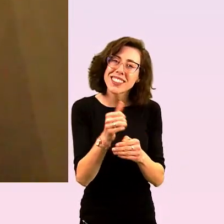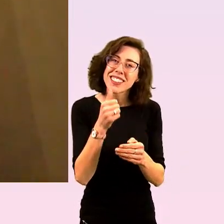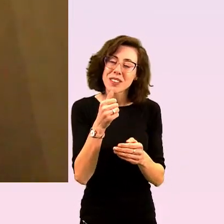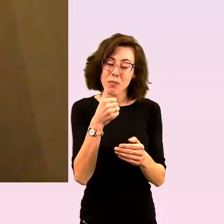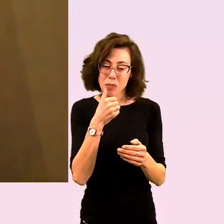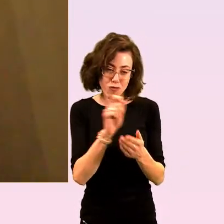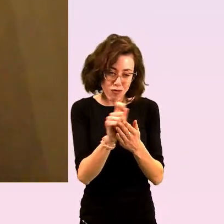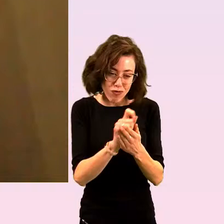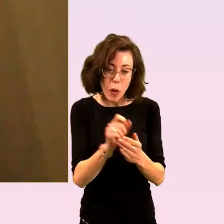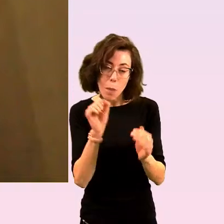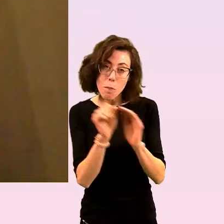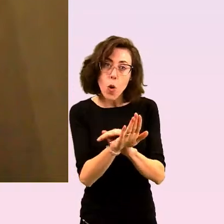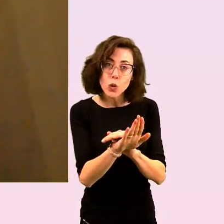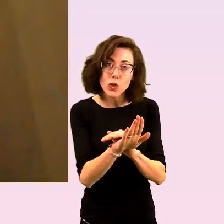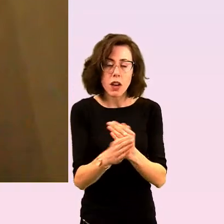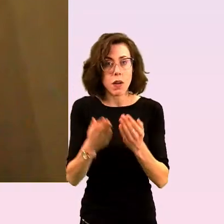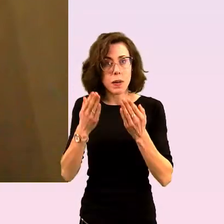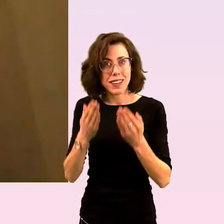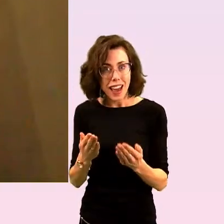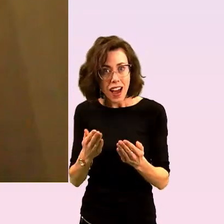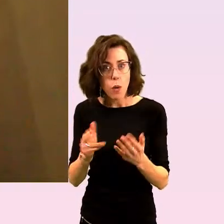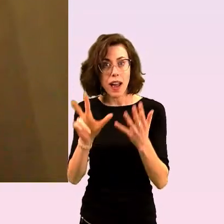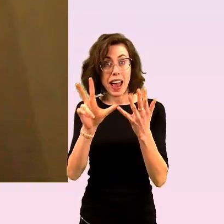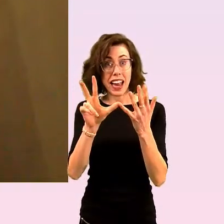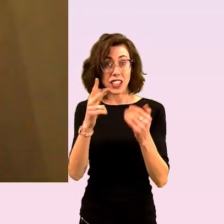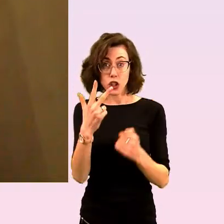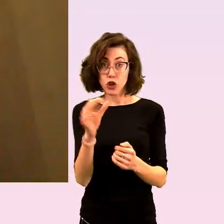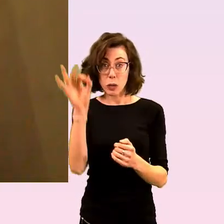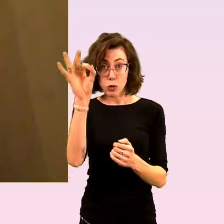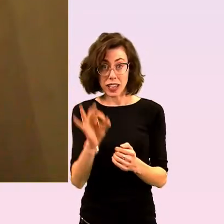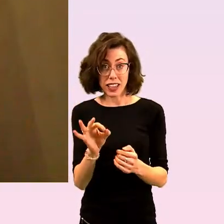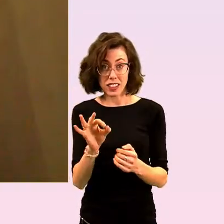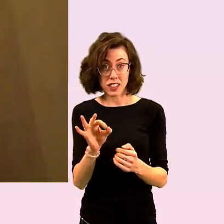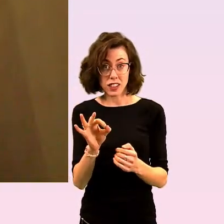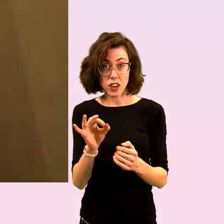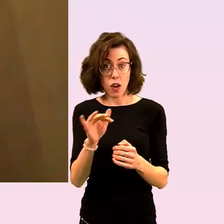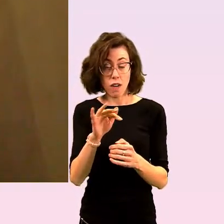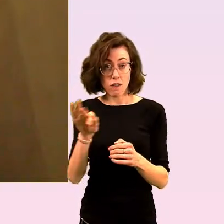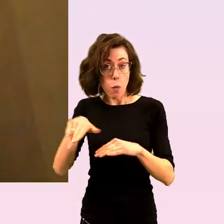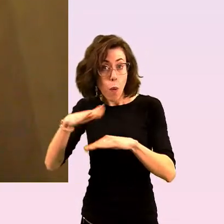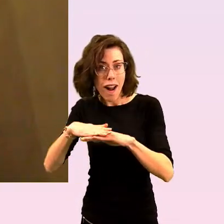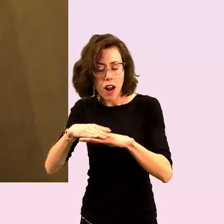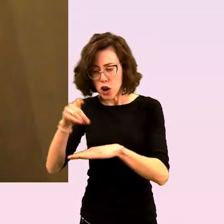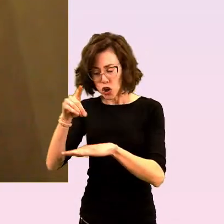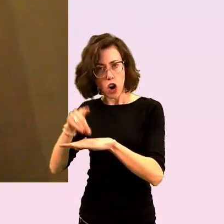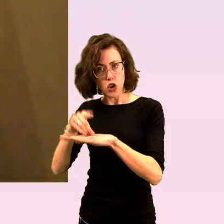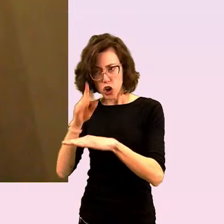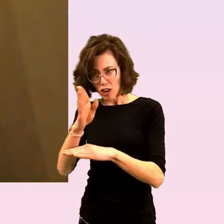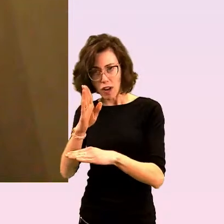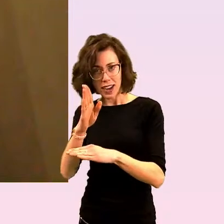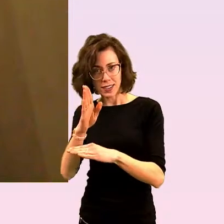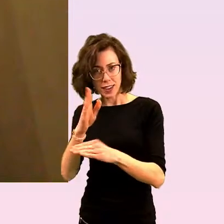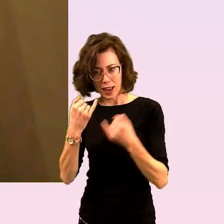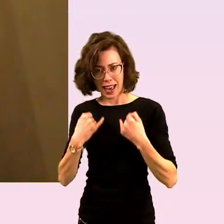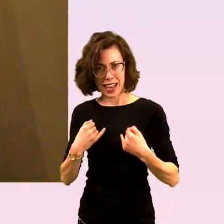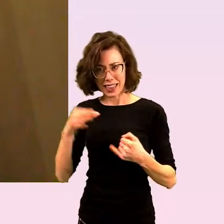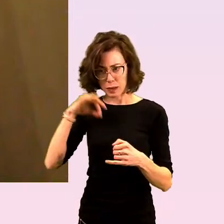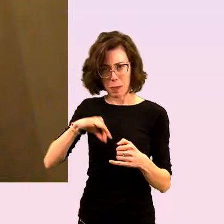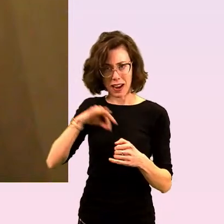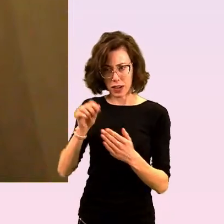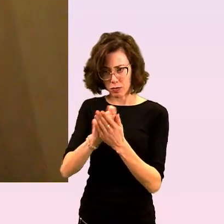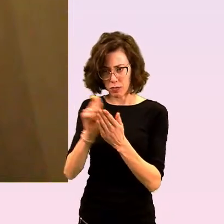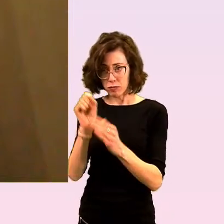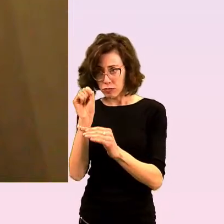Now, I think it's 83% of them are sent in directly from the doctor. So we have pushed